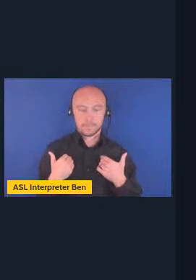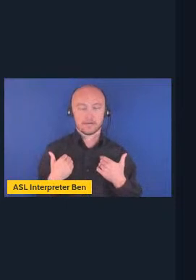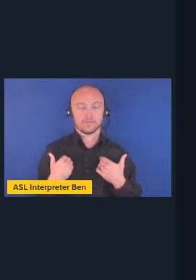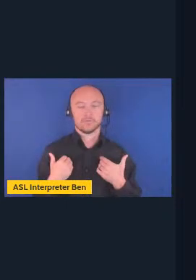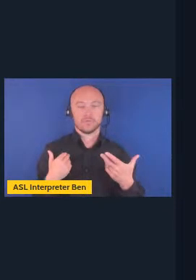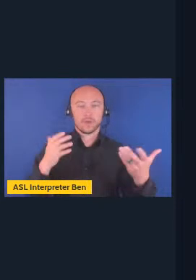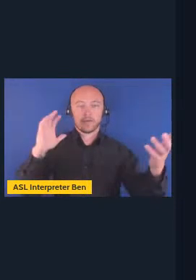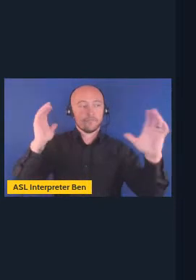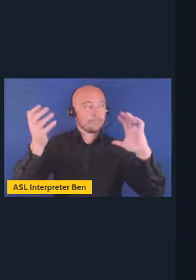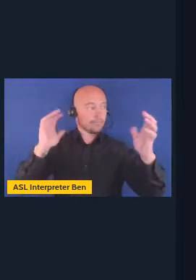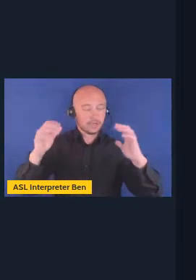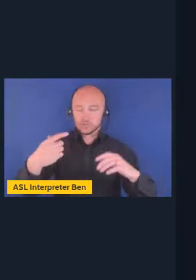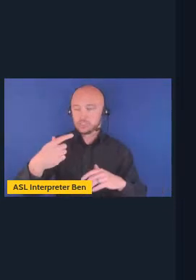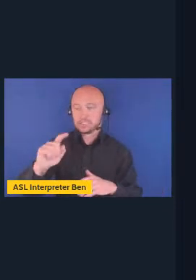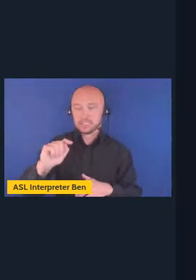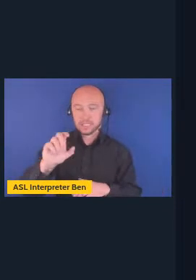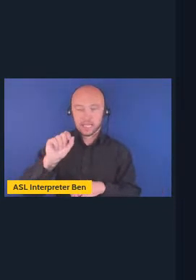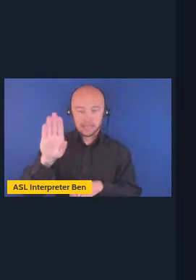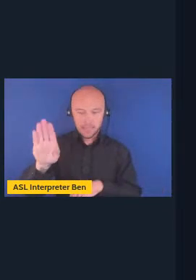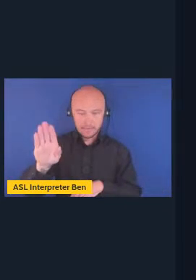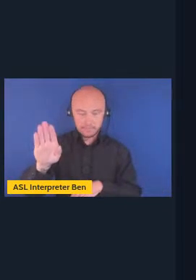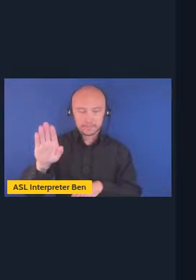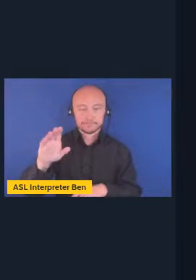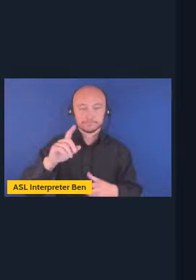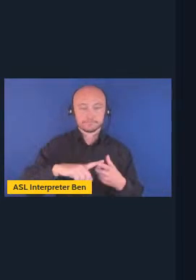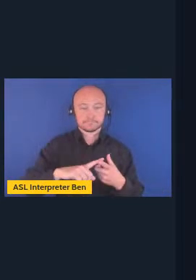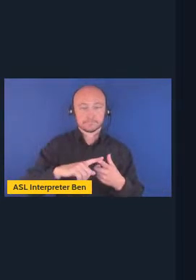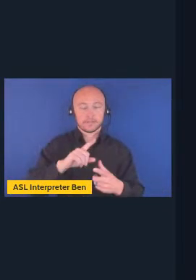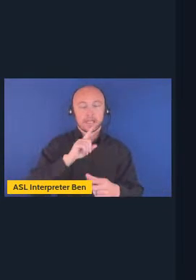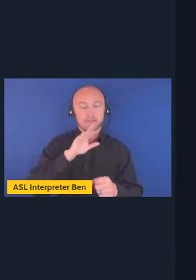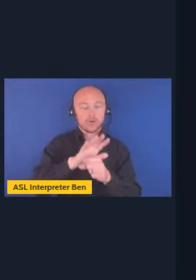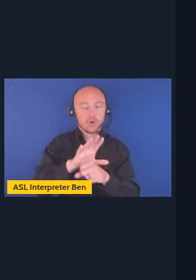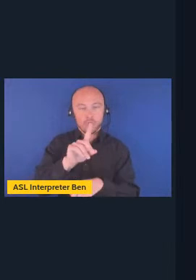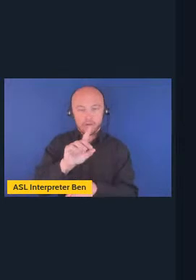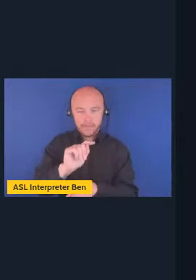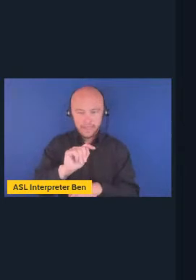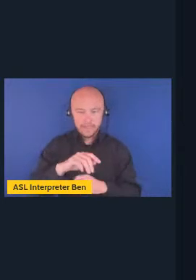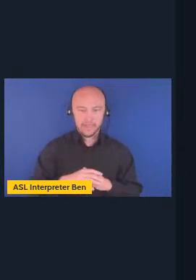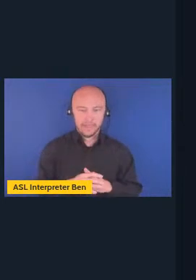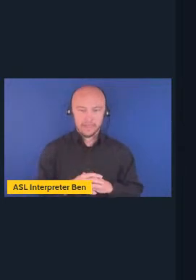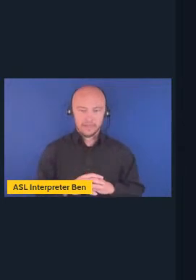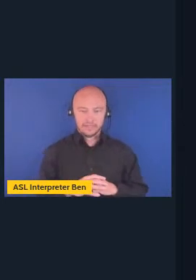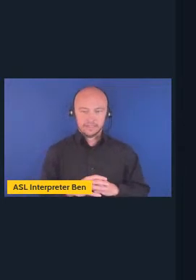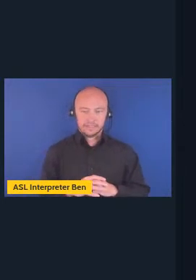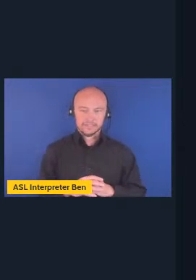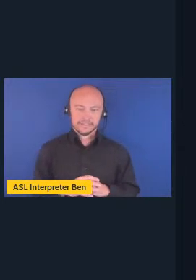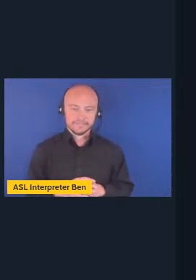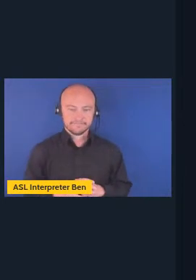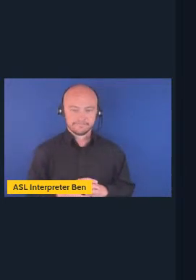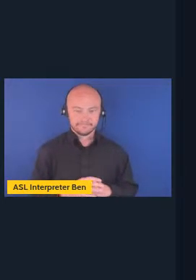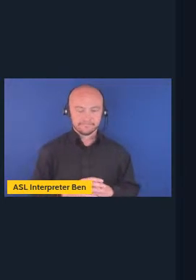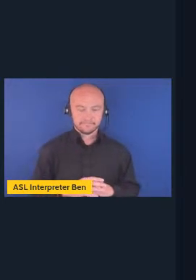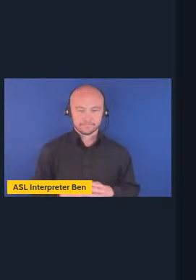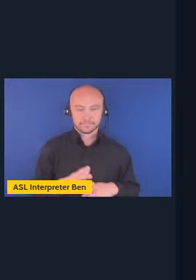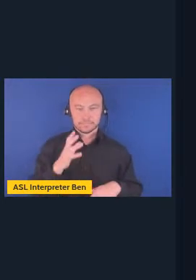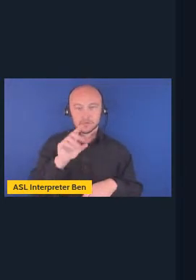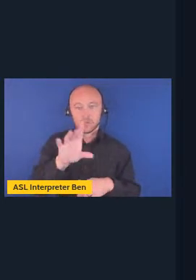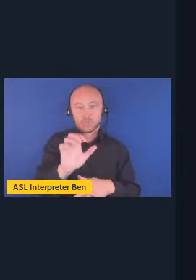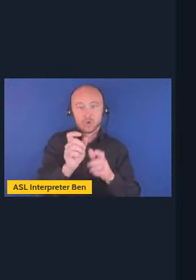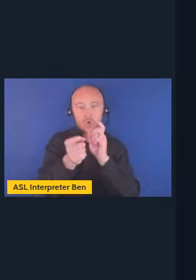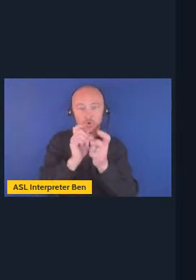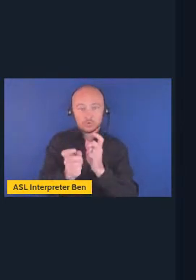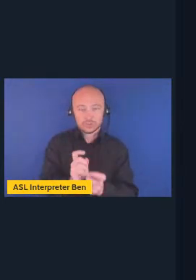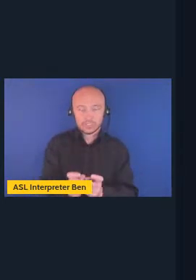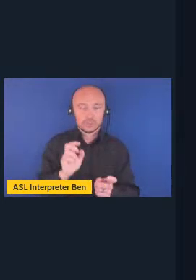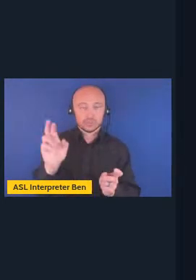between GitLab repositories and code commit repo so that whenever you push your code changes to your GitLab